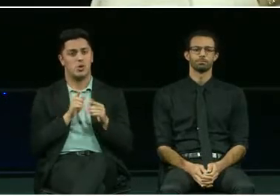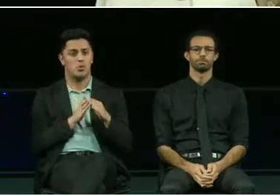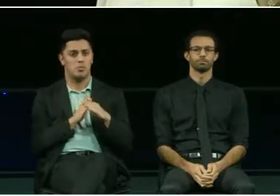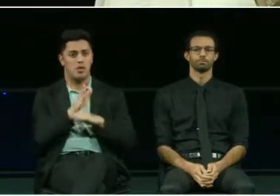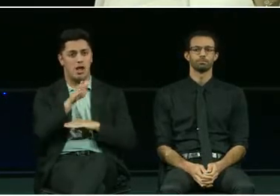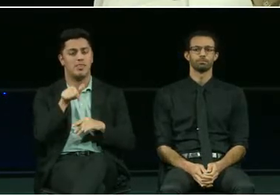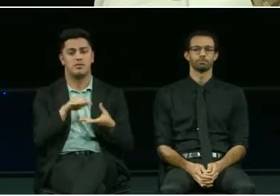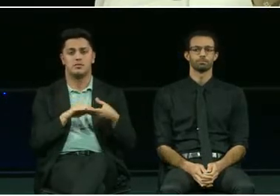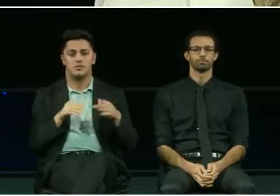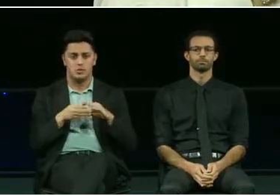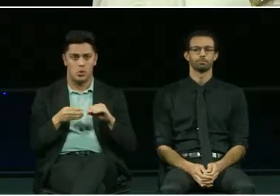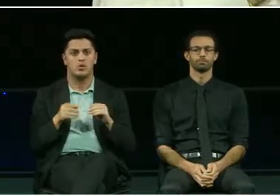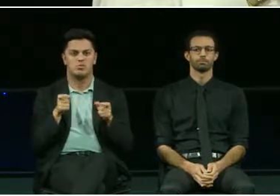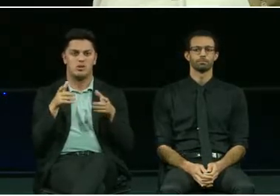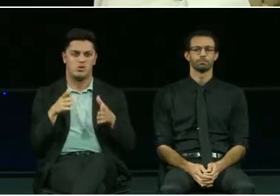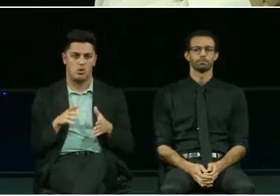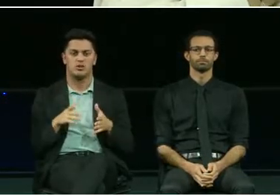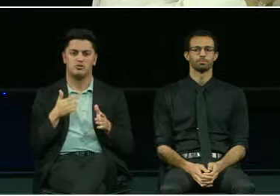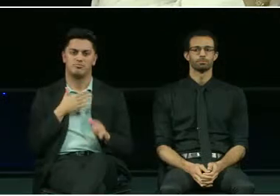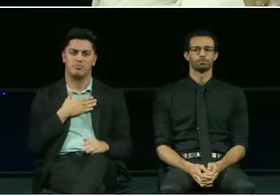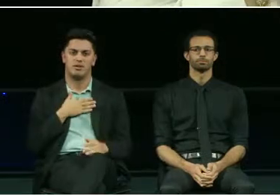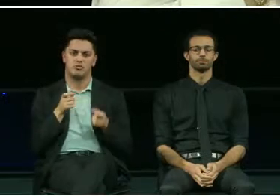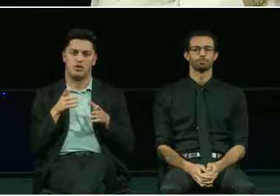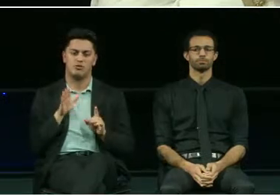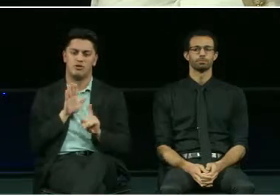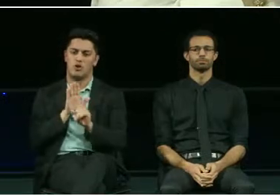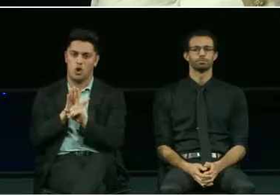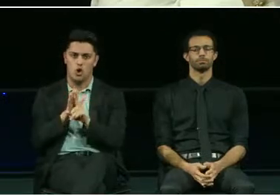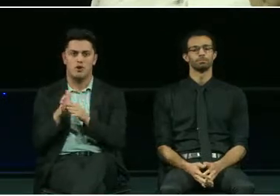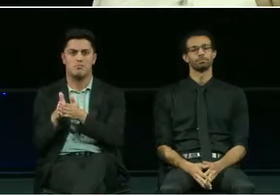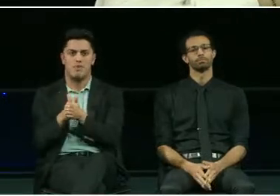was my director, Kartiki, and her passion,